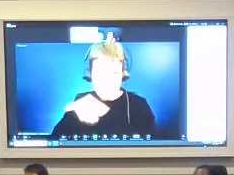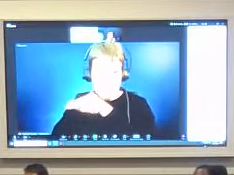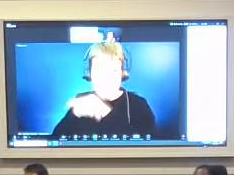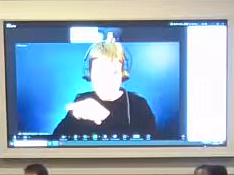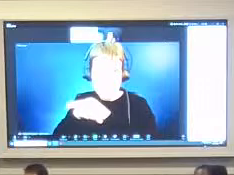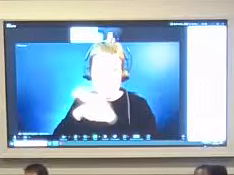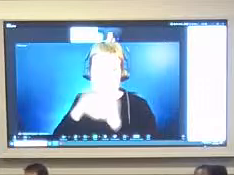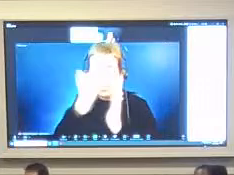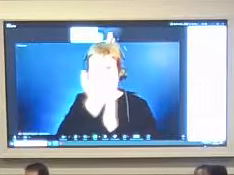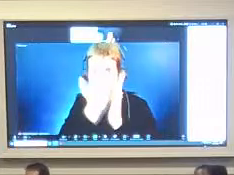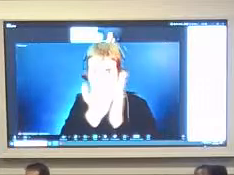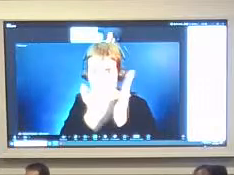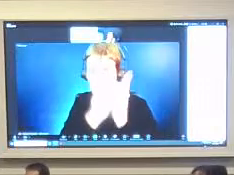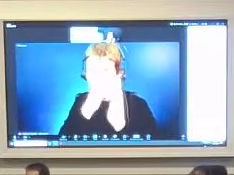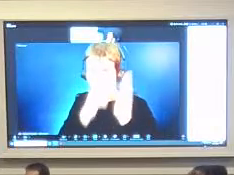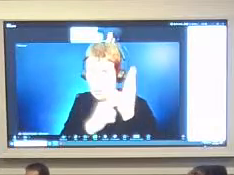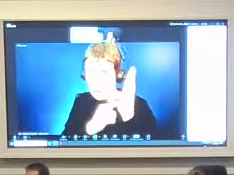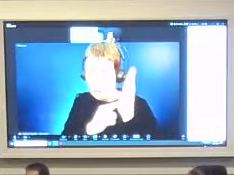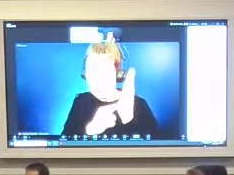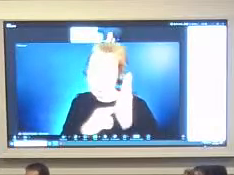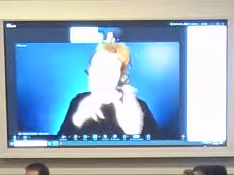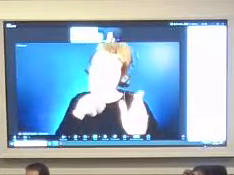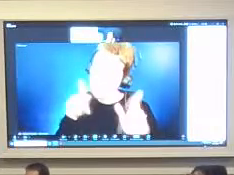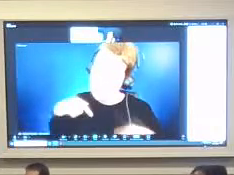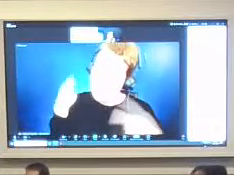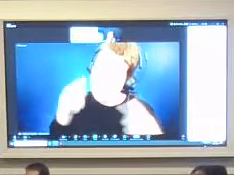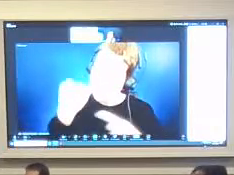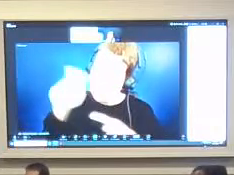just adopted, I'm gonna say